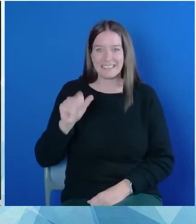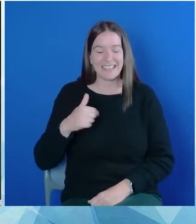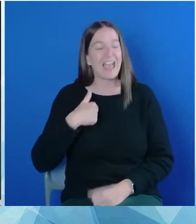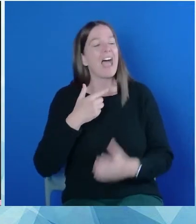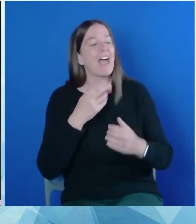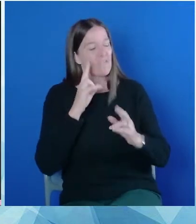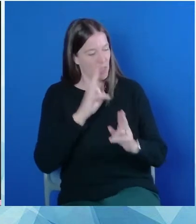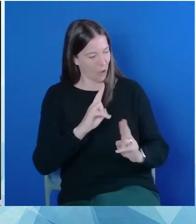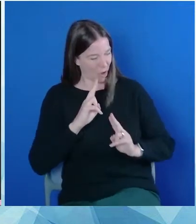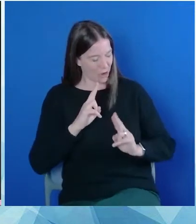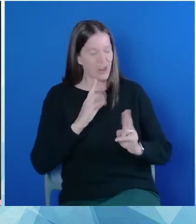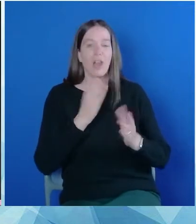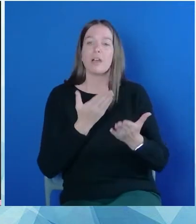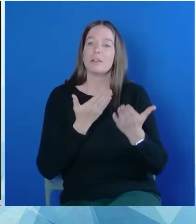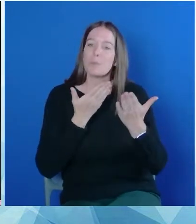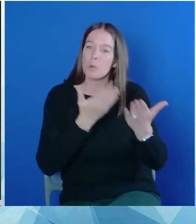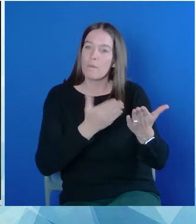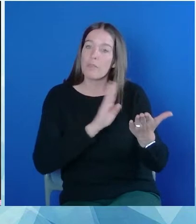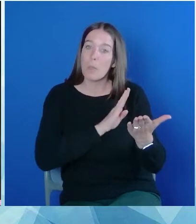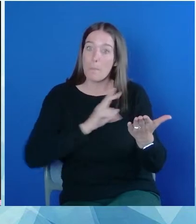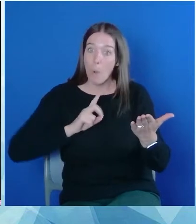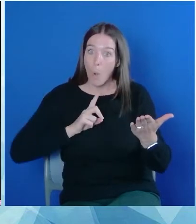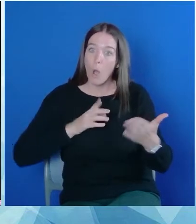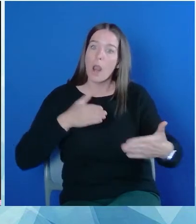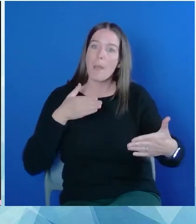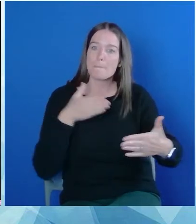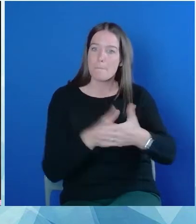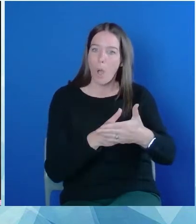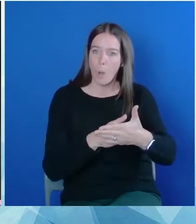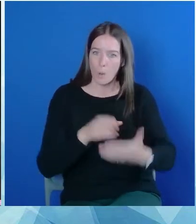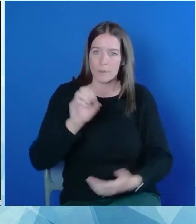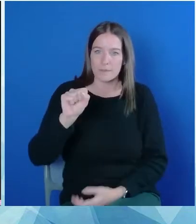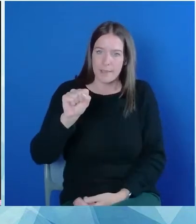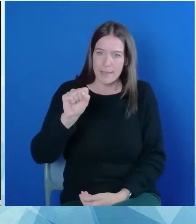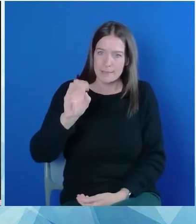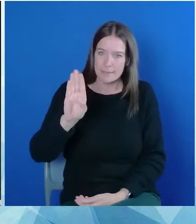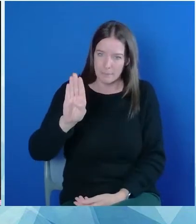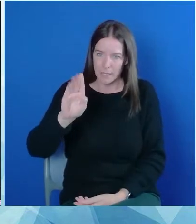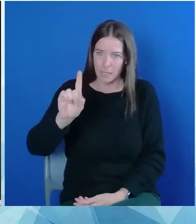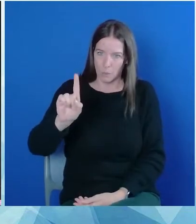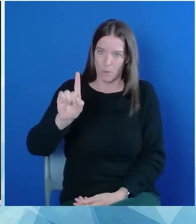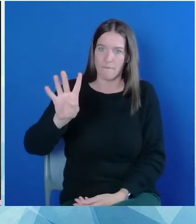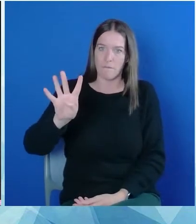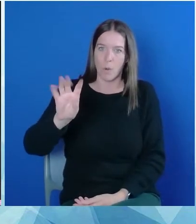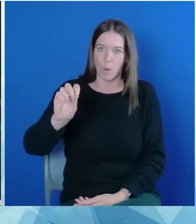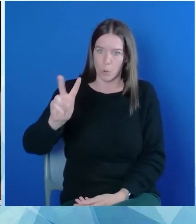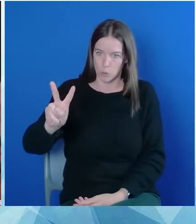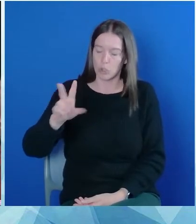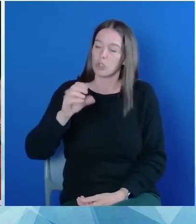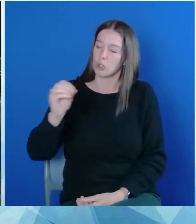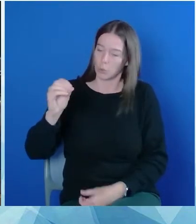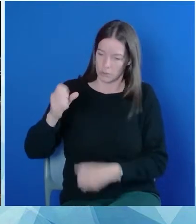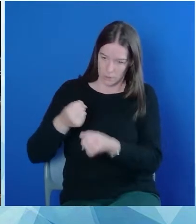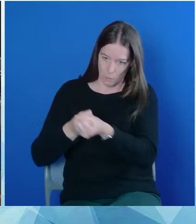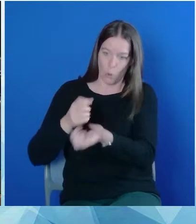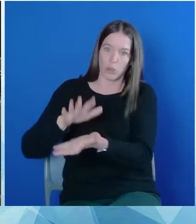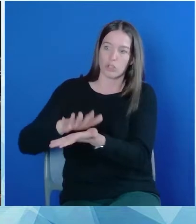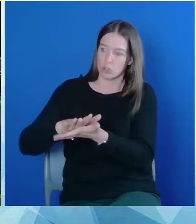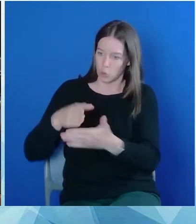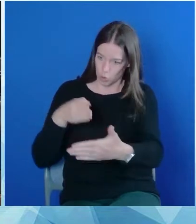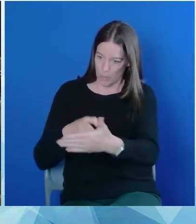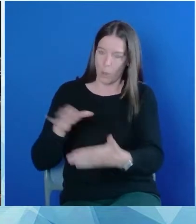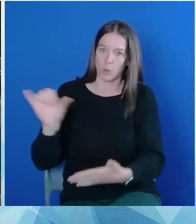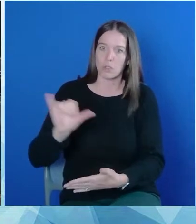Bill 1402 and direct the school to do the same. I second that. All in favor, say